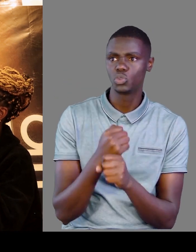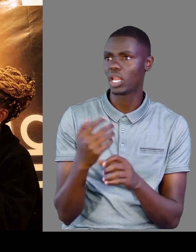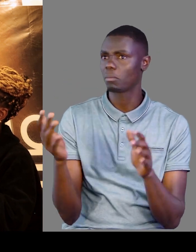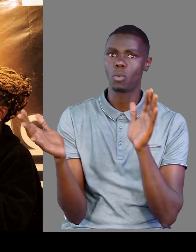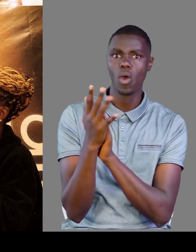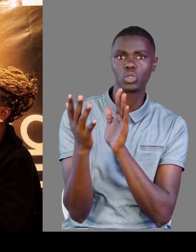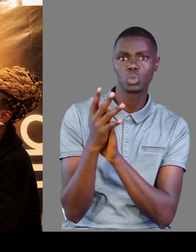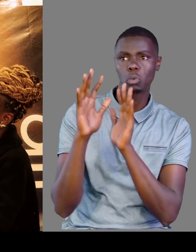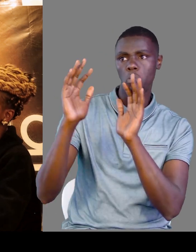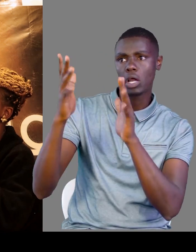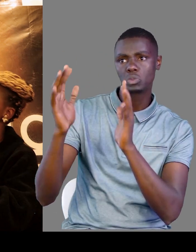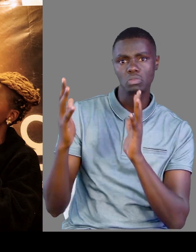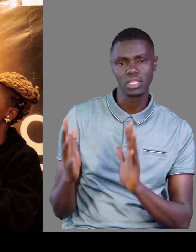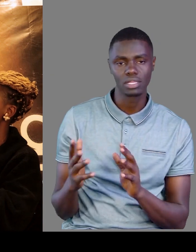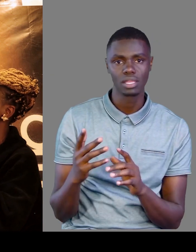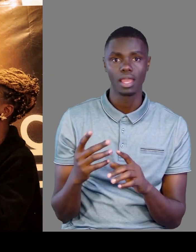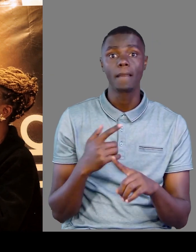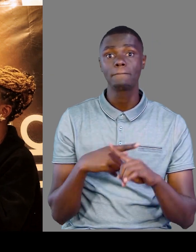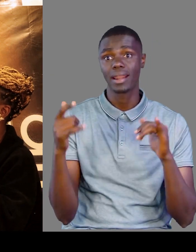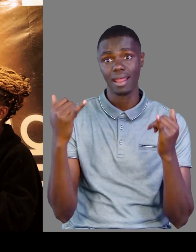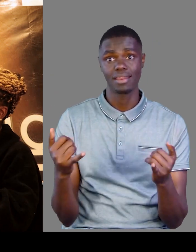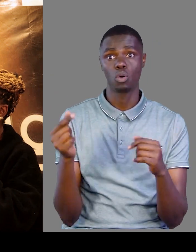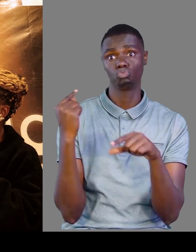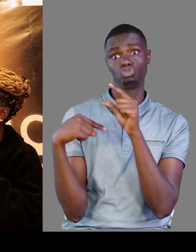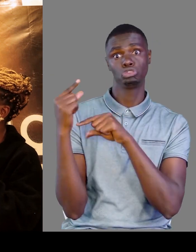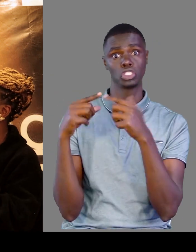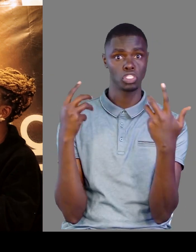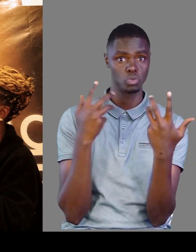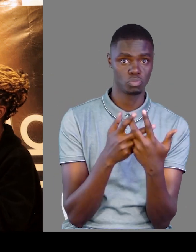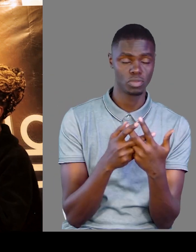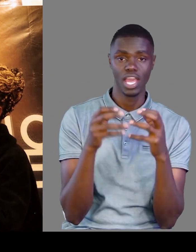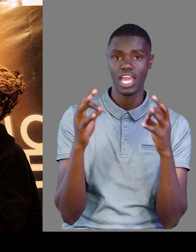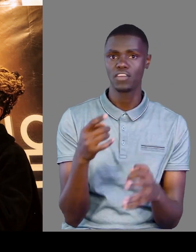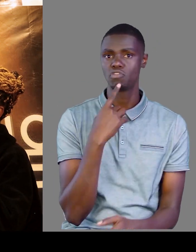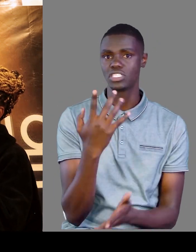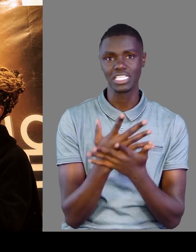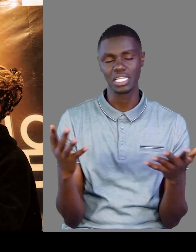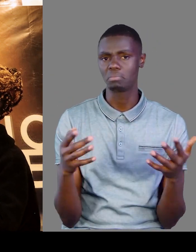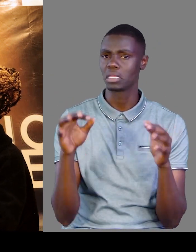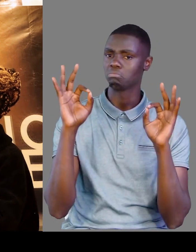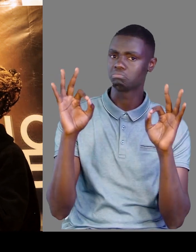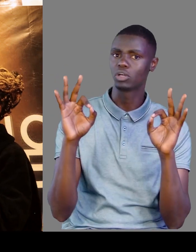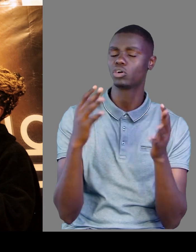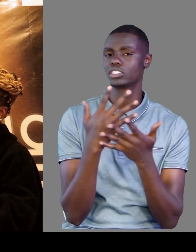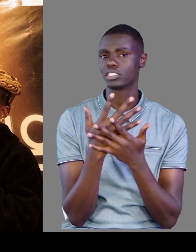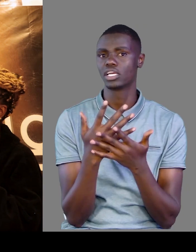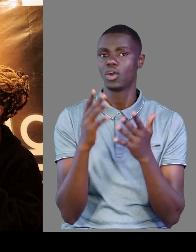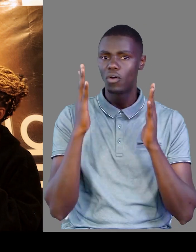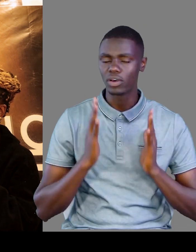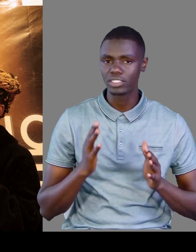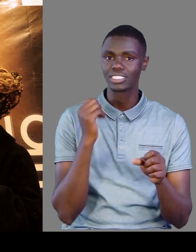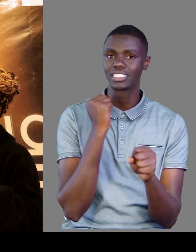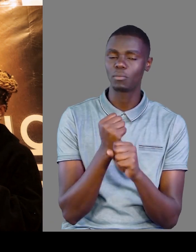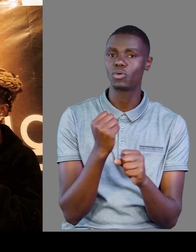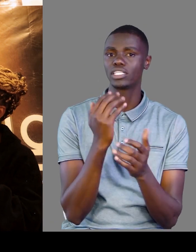2, 3, that's you're giving up. Now, got to bring you to the Gen Z world. When someone says something great or someone does something that is amazing, you just do